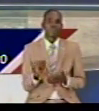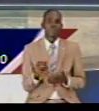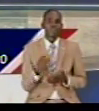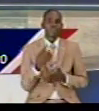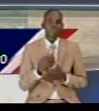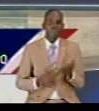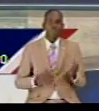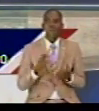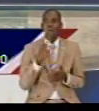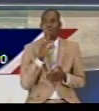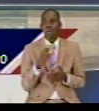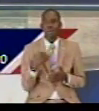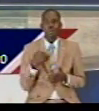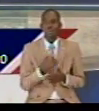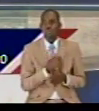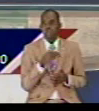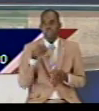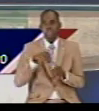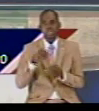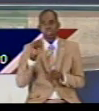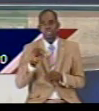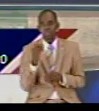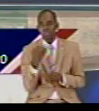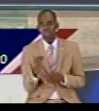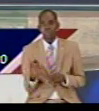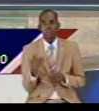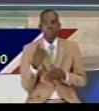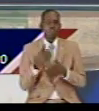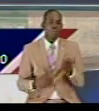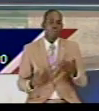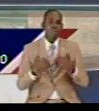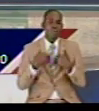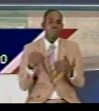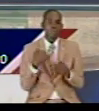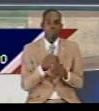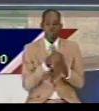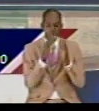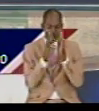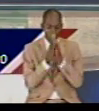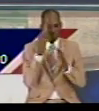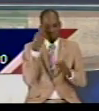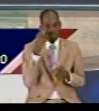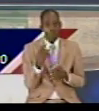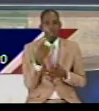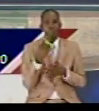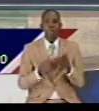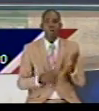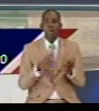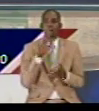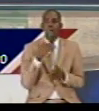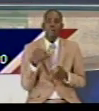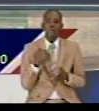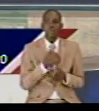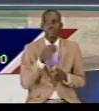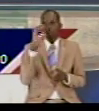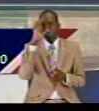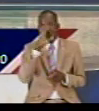we desirous for? What are we praying for? What are we looking for?